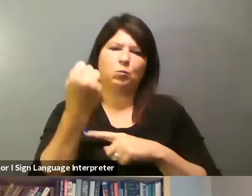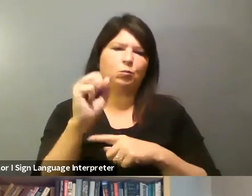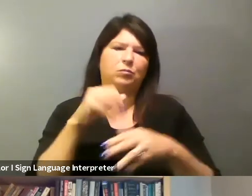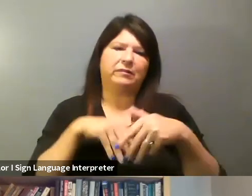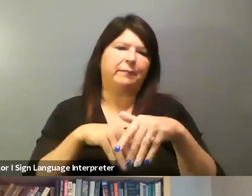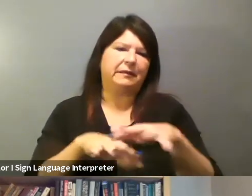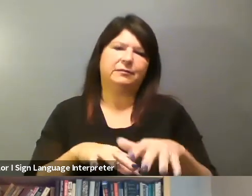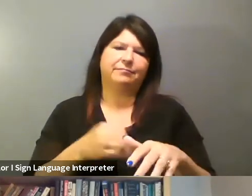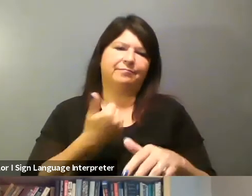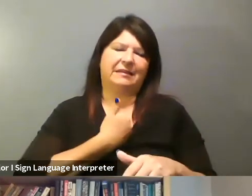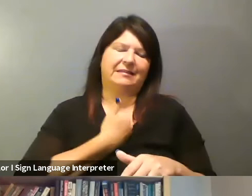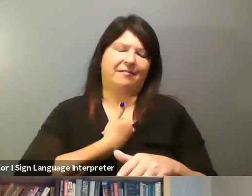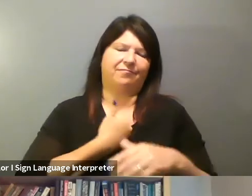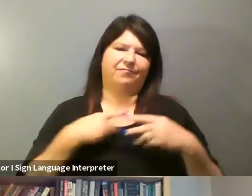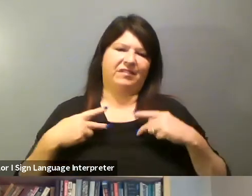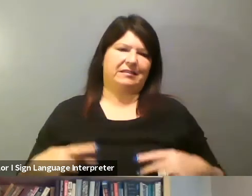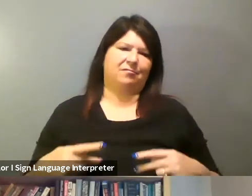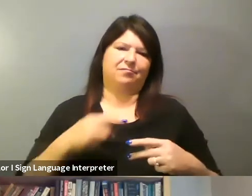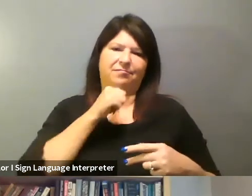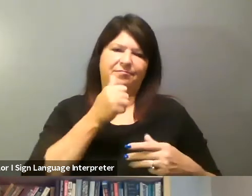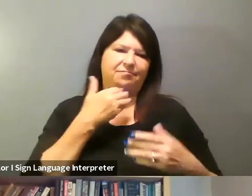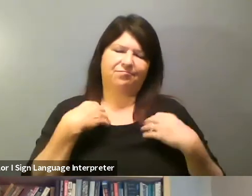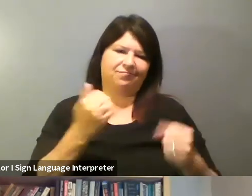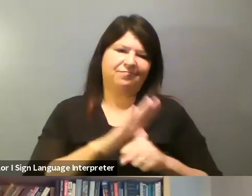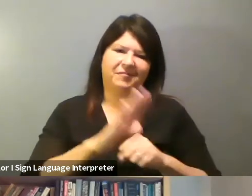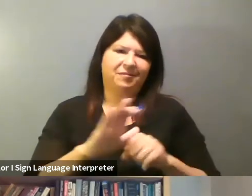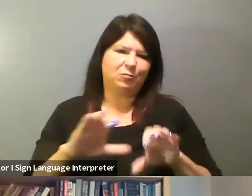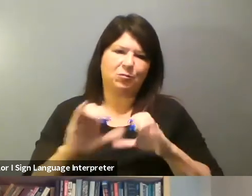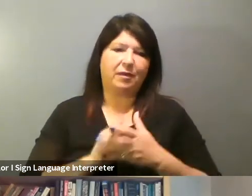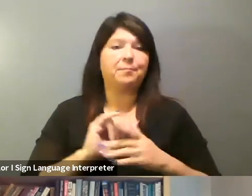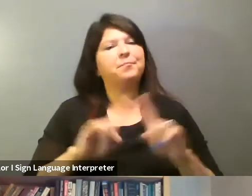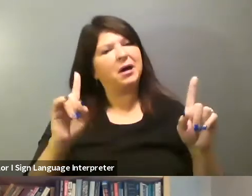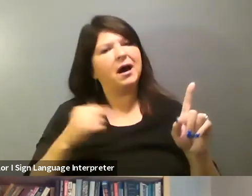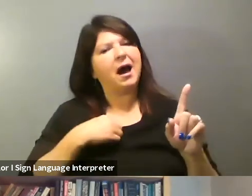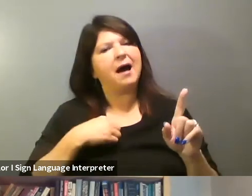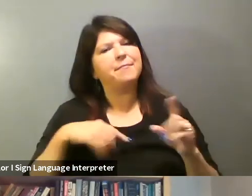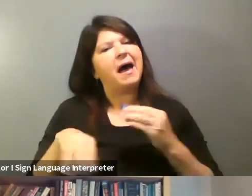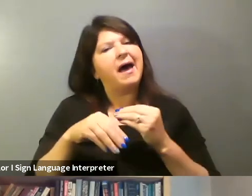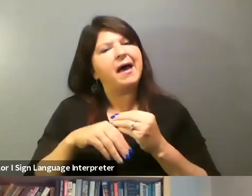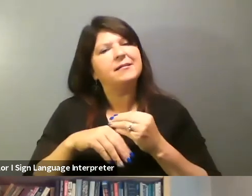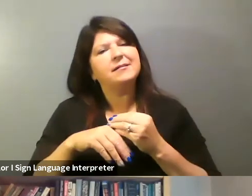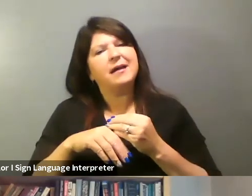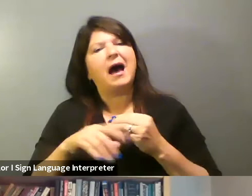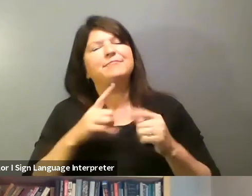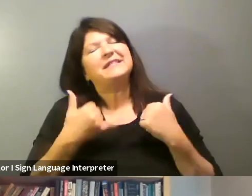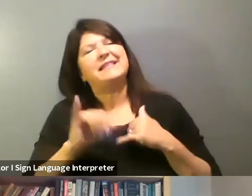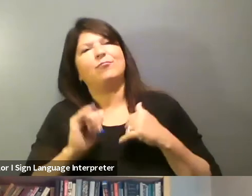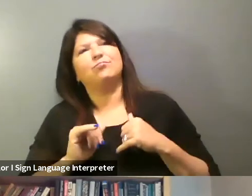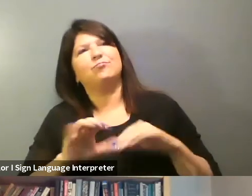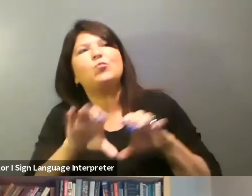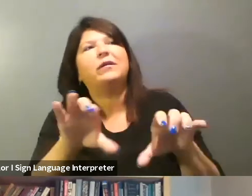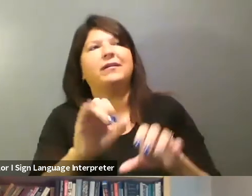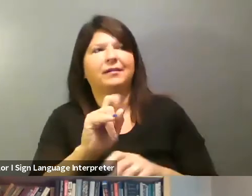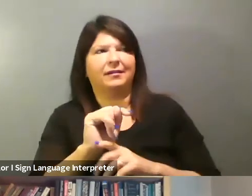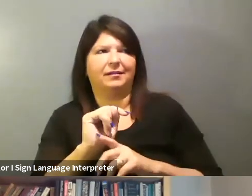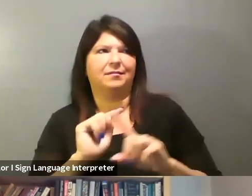physically I'm not as I can't be as active as I was, but I'm still at it. It's almost impossible